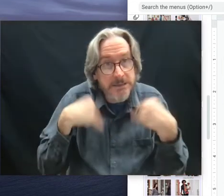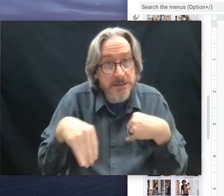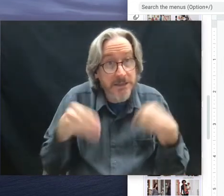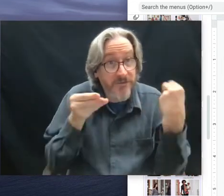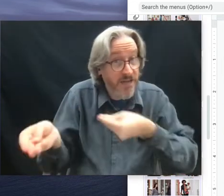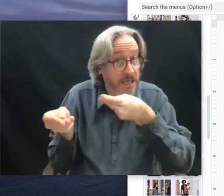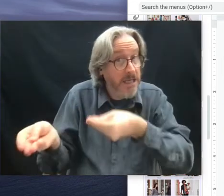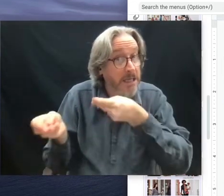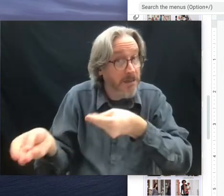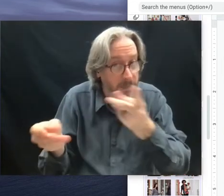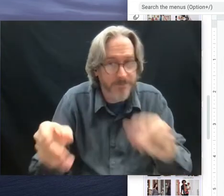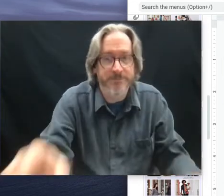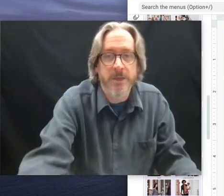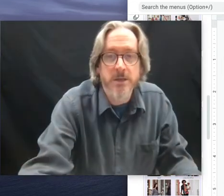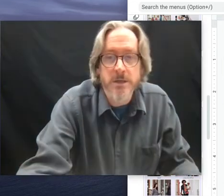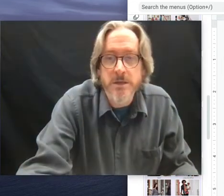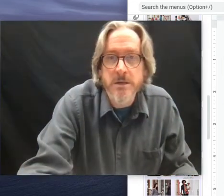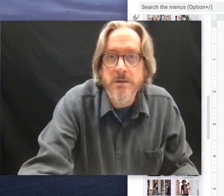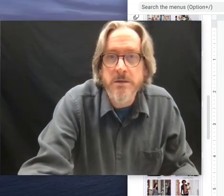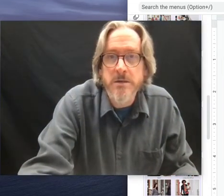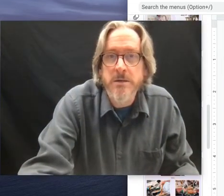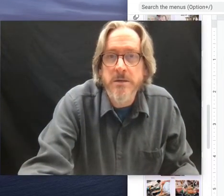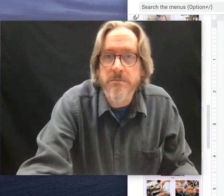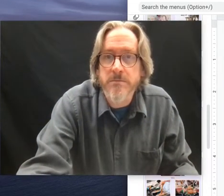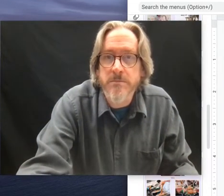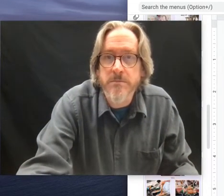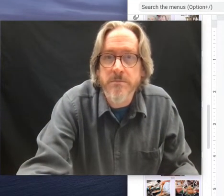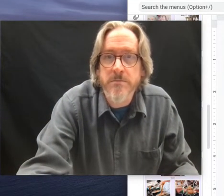Eat. Feed. Right.